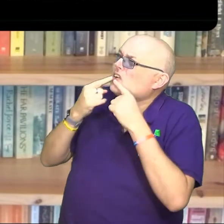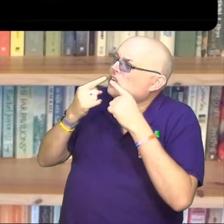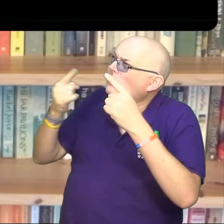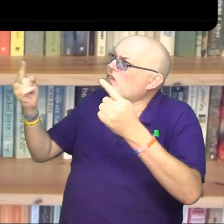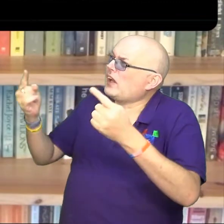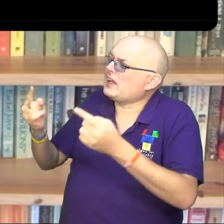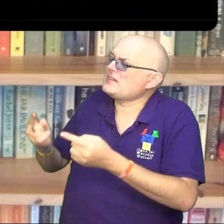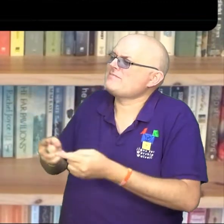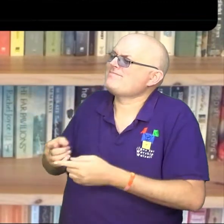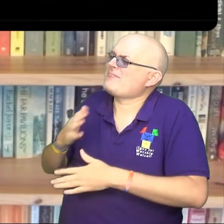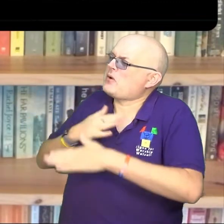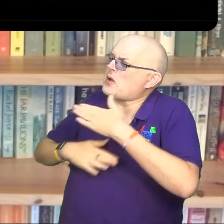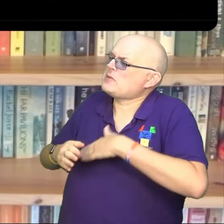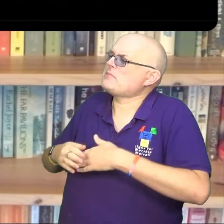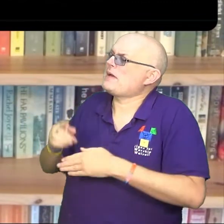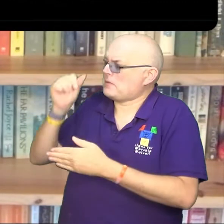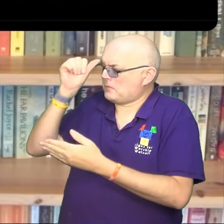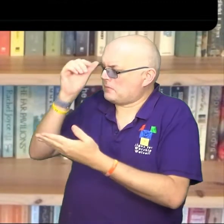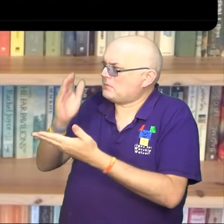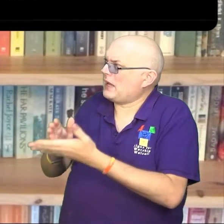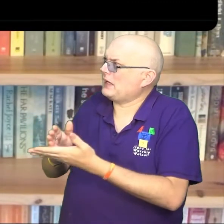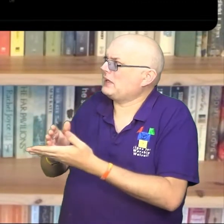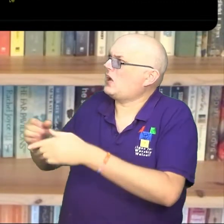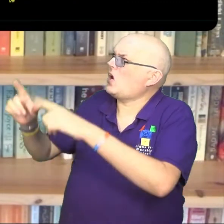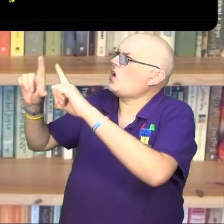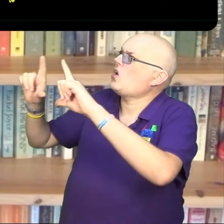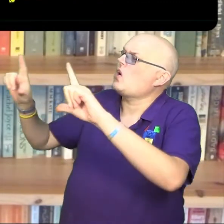our sin in penitence and faith.